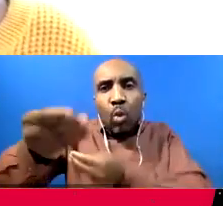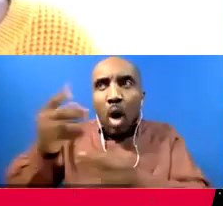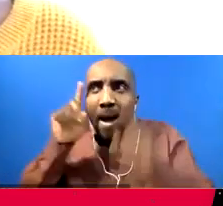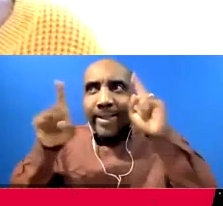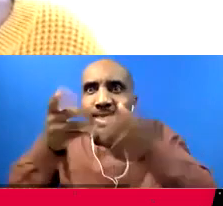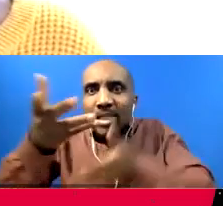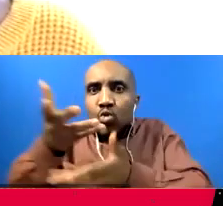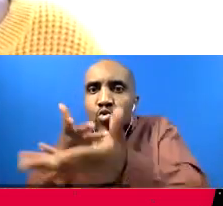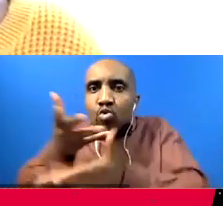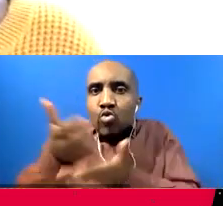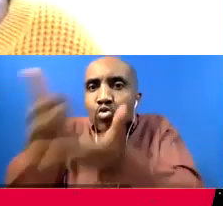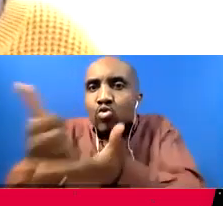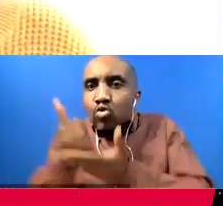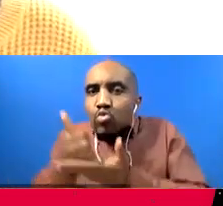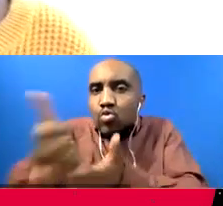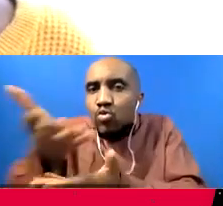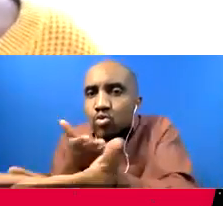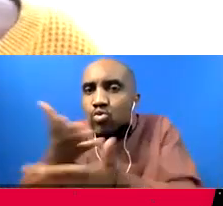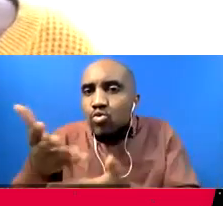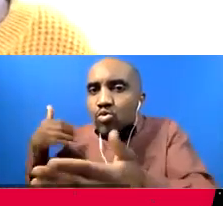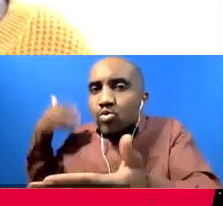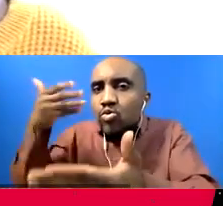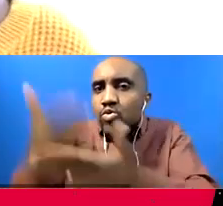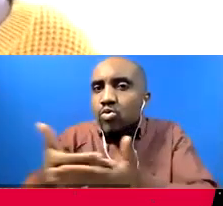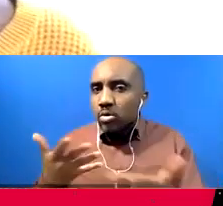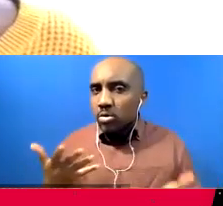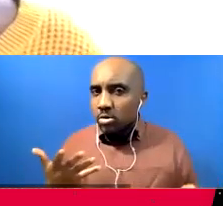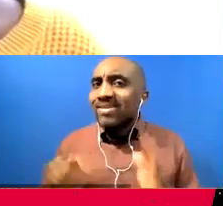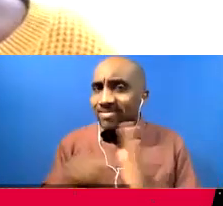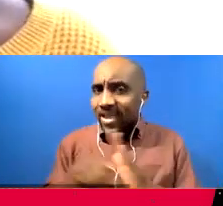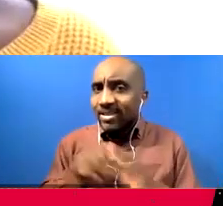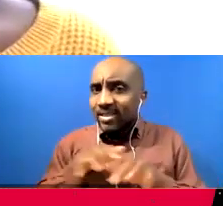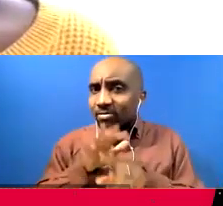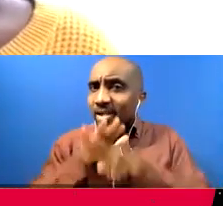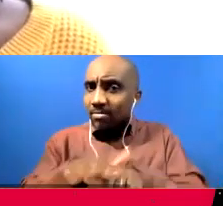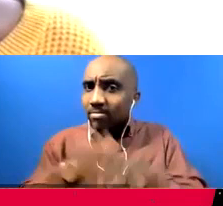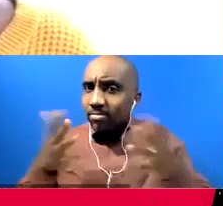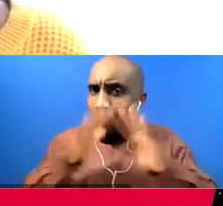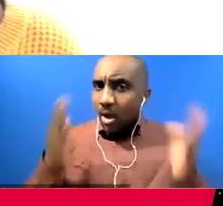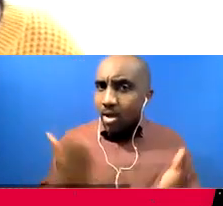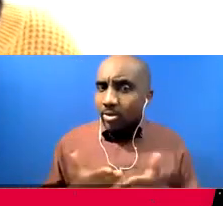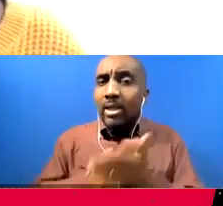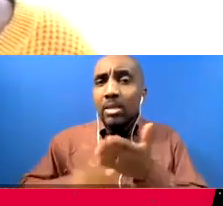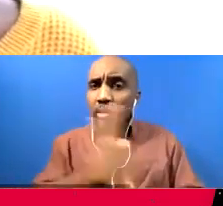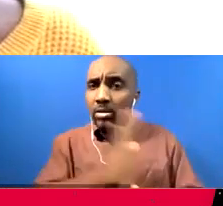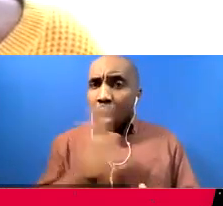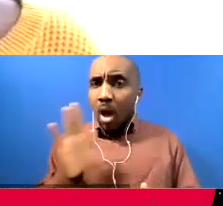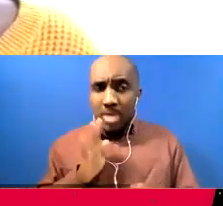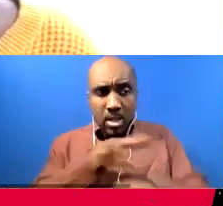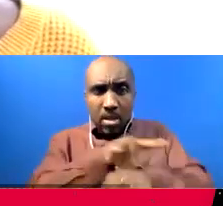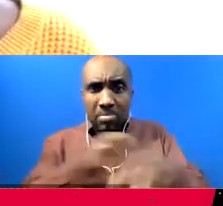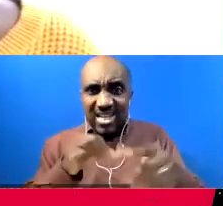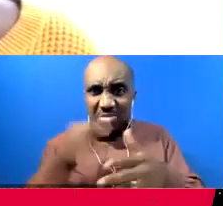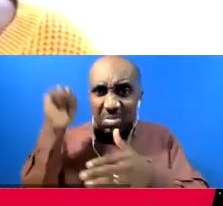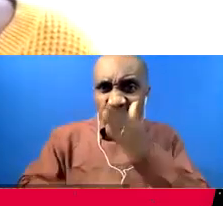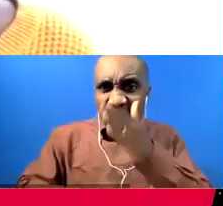each other. And of course, this has a lot of negative effects. This supports the trend in increasingly militarized policing tactics,